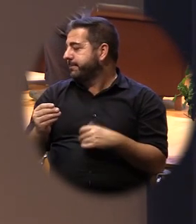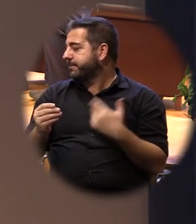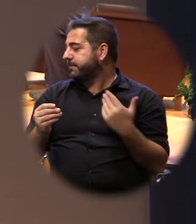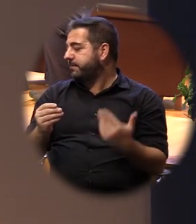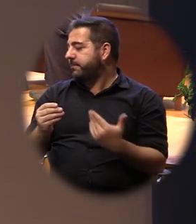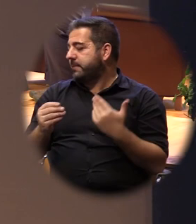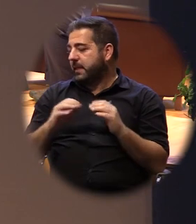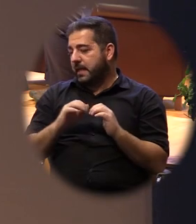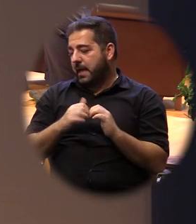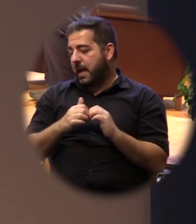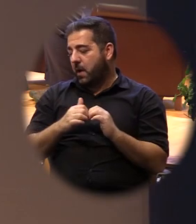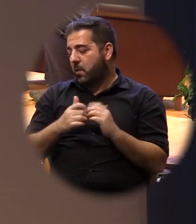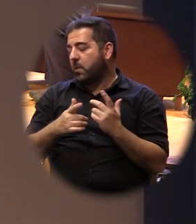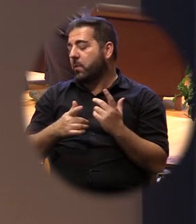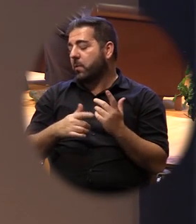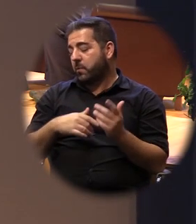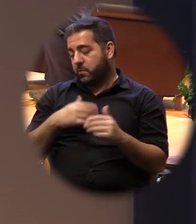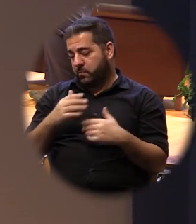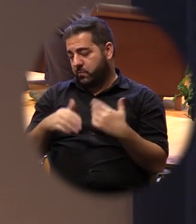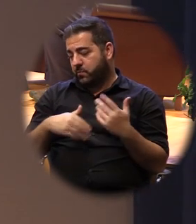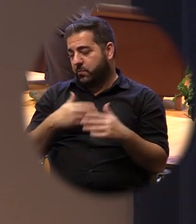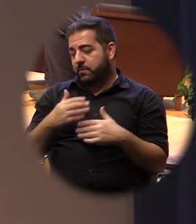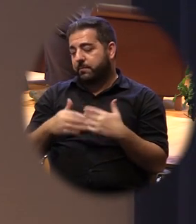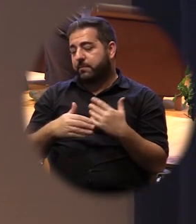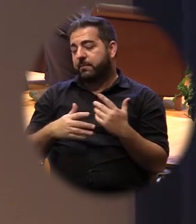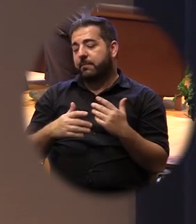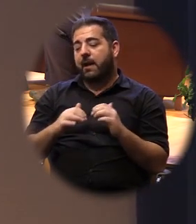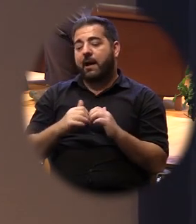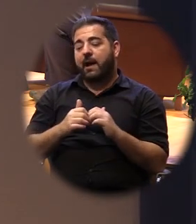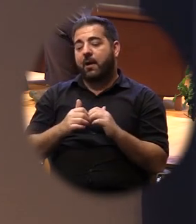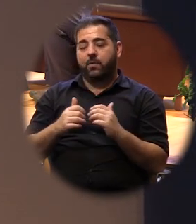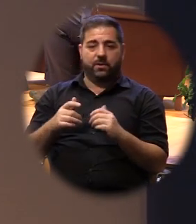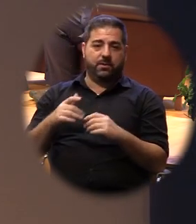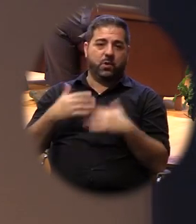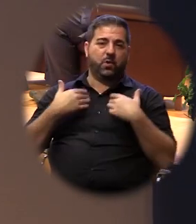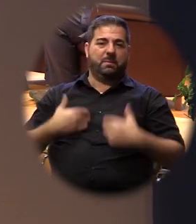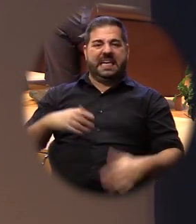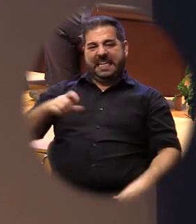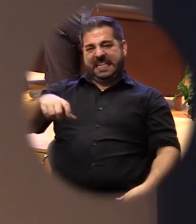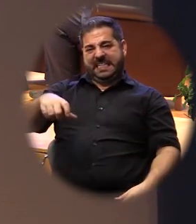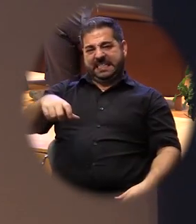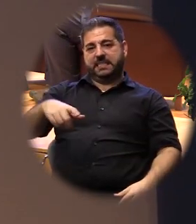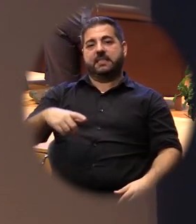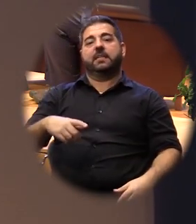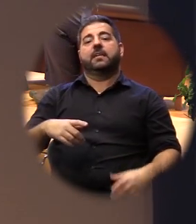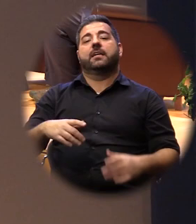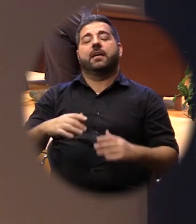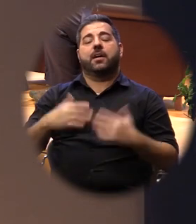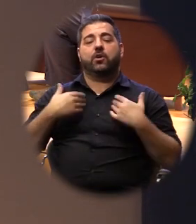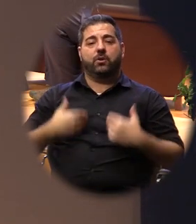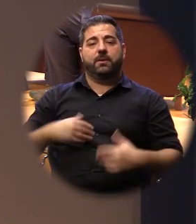how, you know, taking this back to sort of human needs, immediate human needs, and human flourishing.